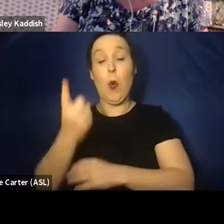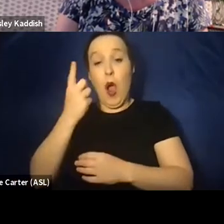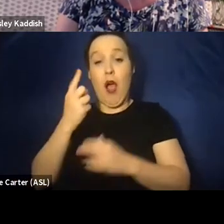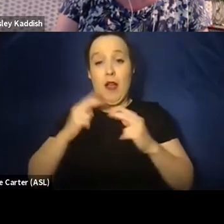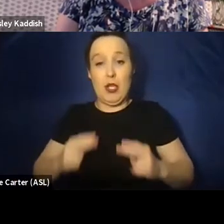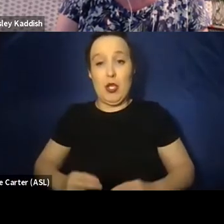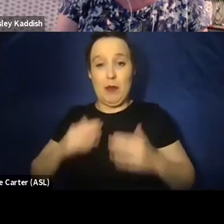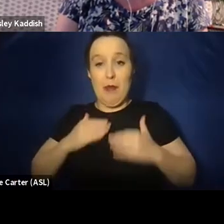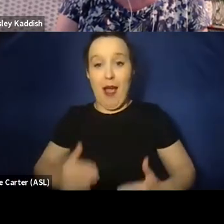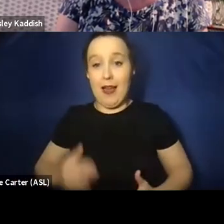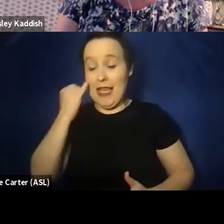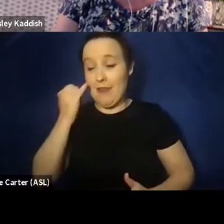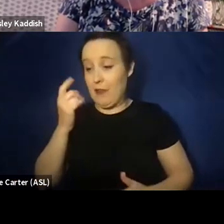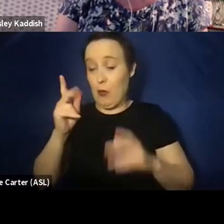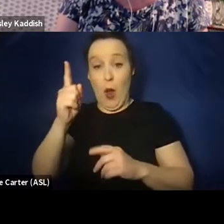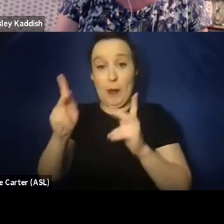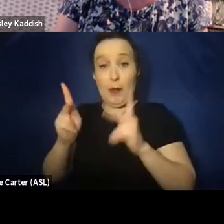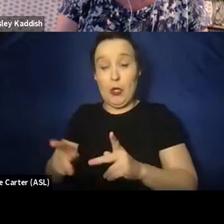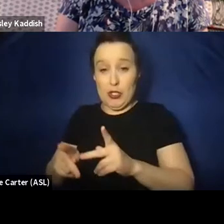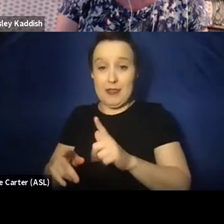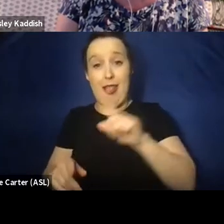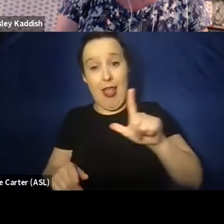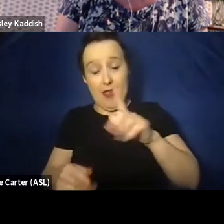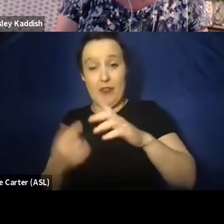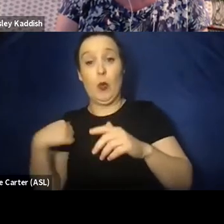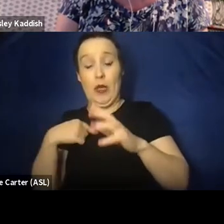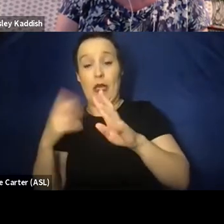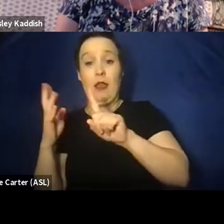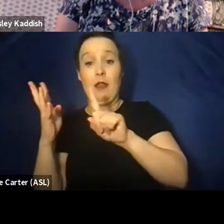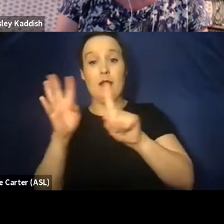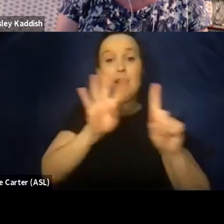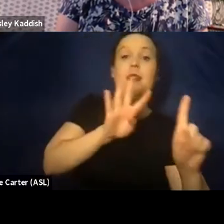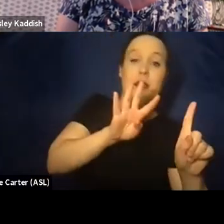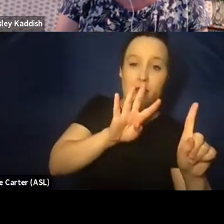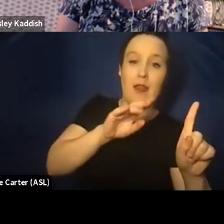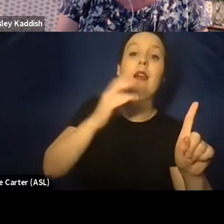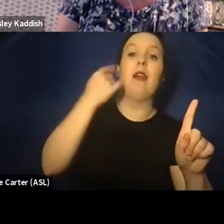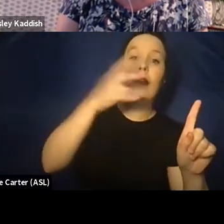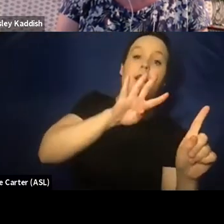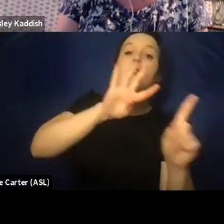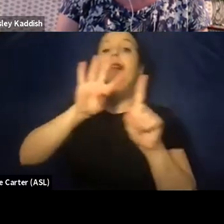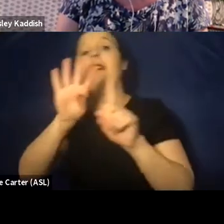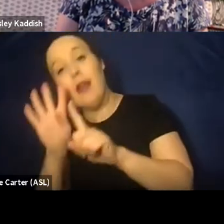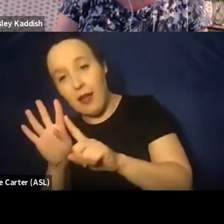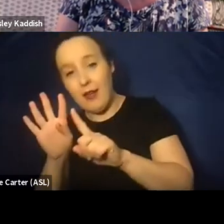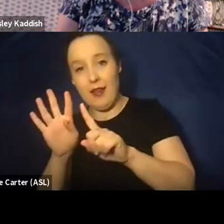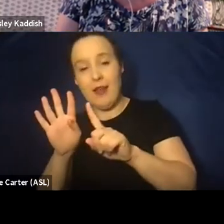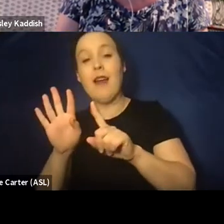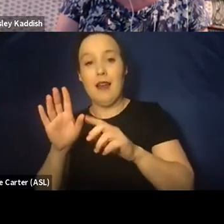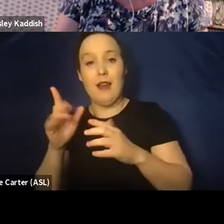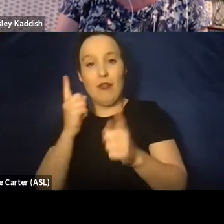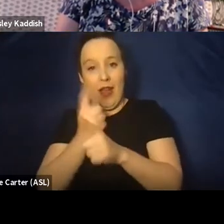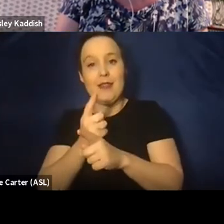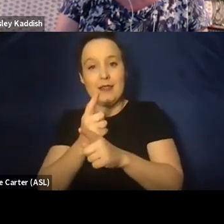go. If someone pulls right, and it's recognized consistently and constantly, the